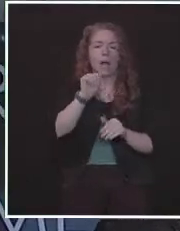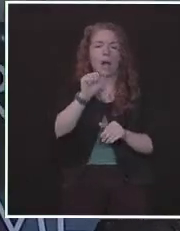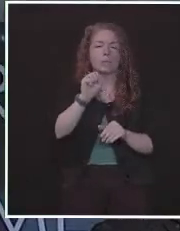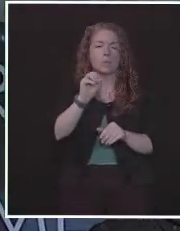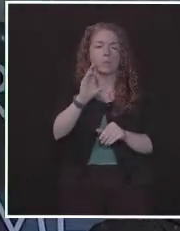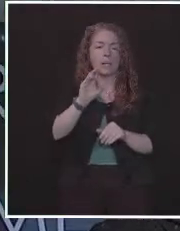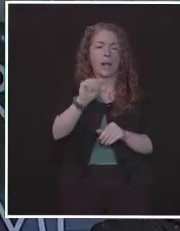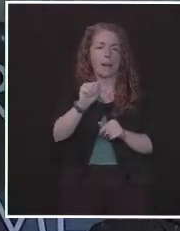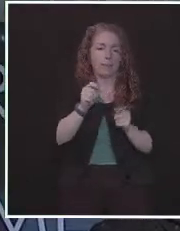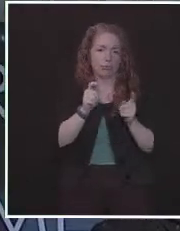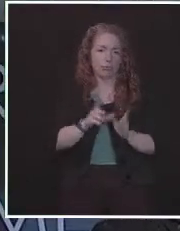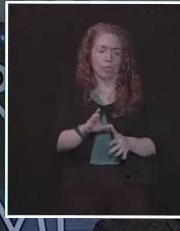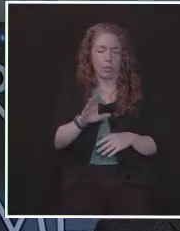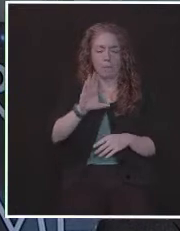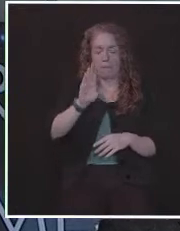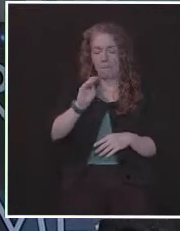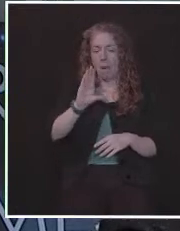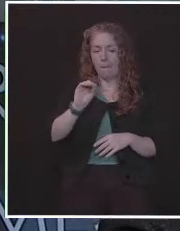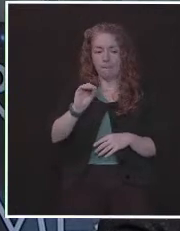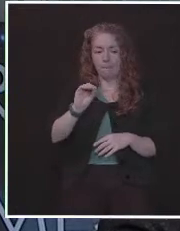Pam.